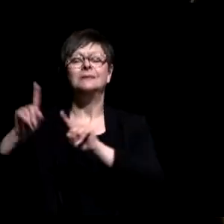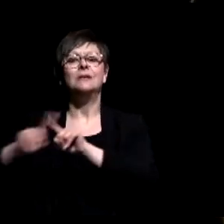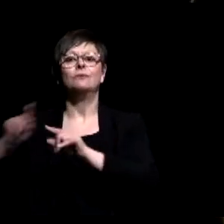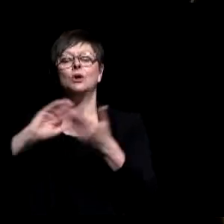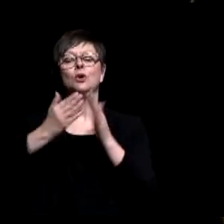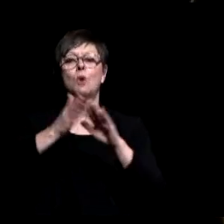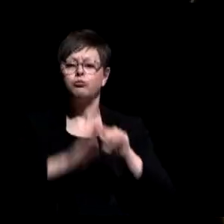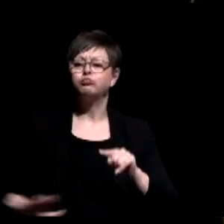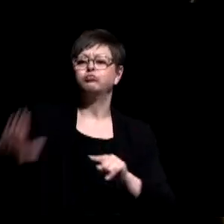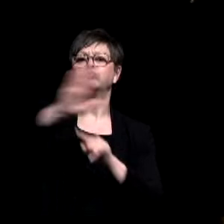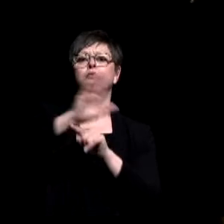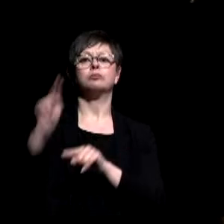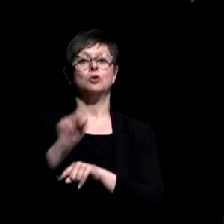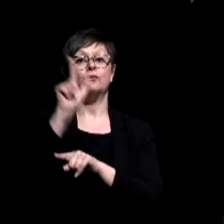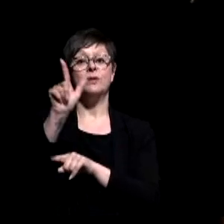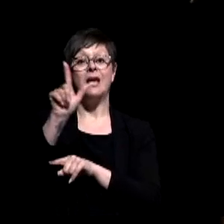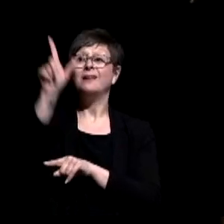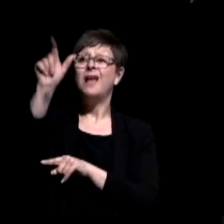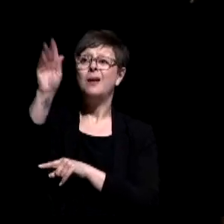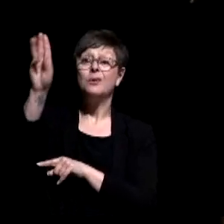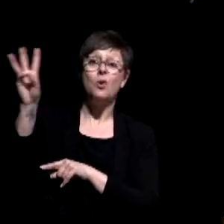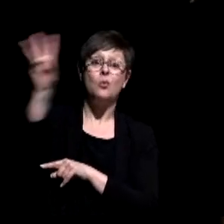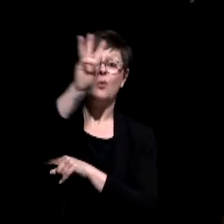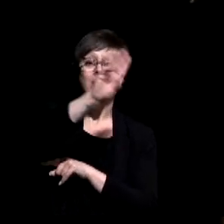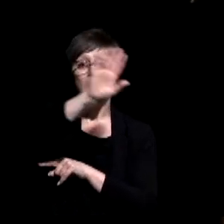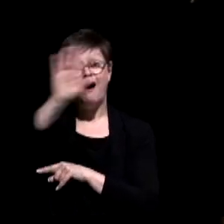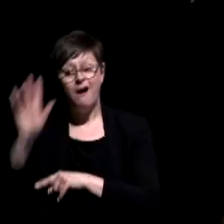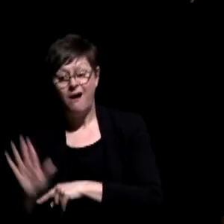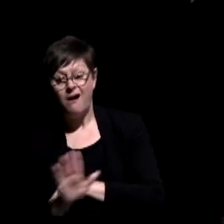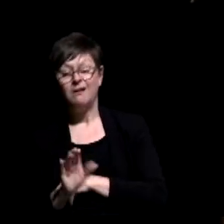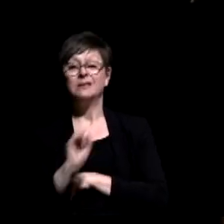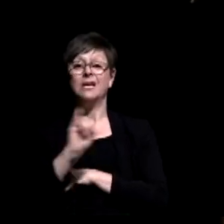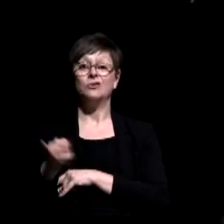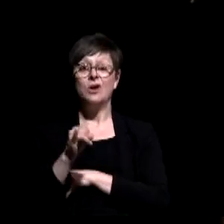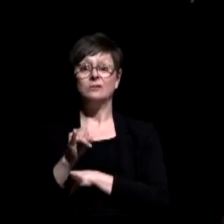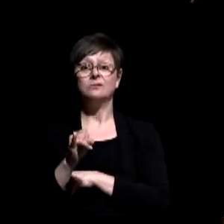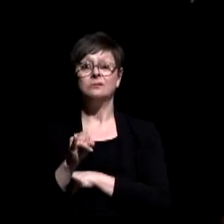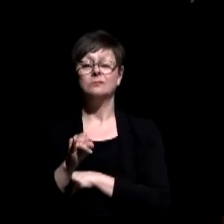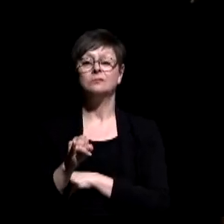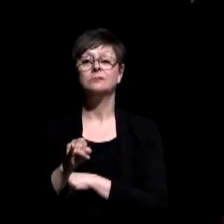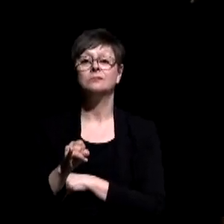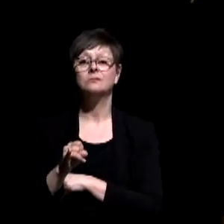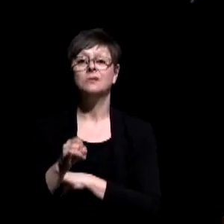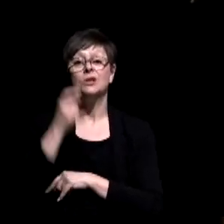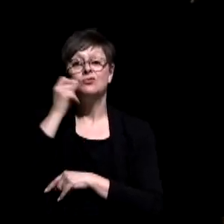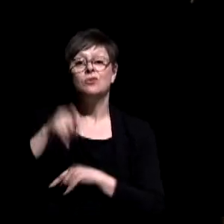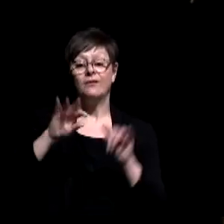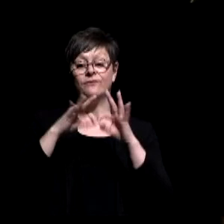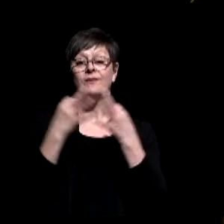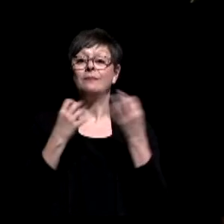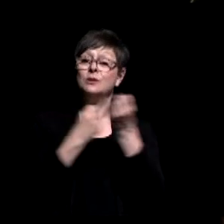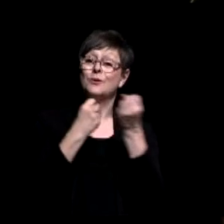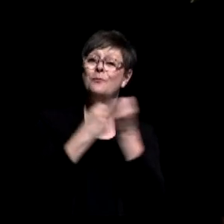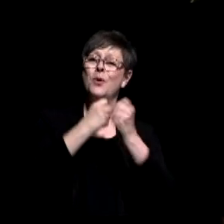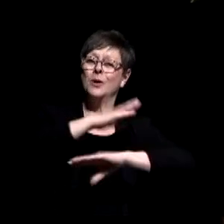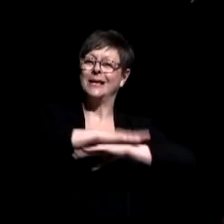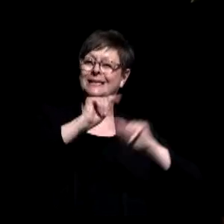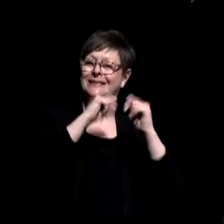the province, from Labrador West to St. John's. The Ukrainian Family Support Desk team